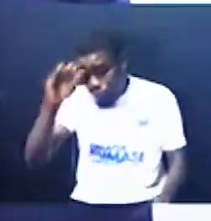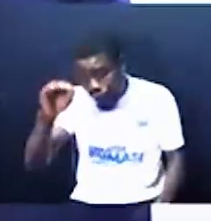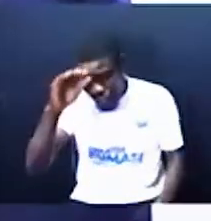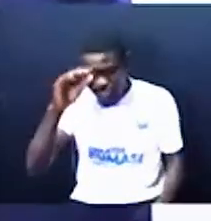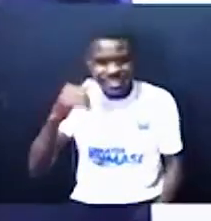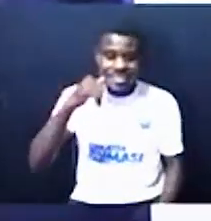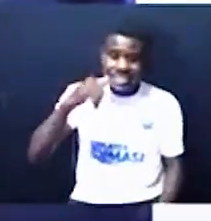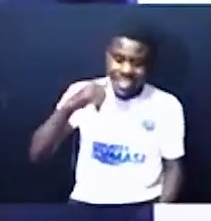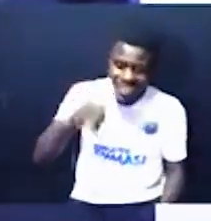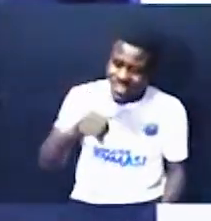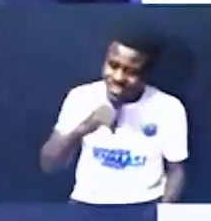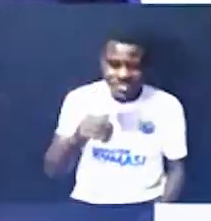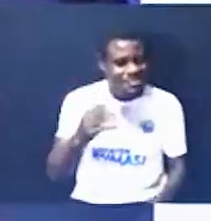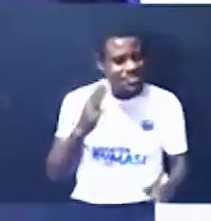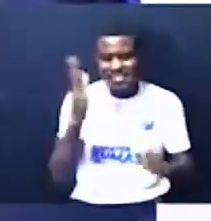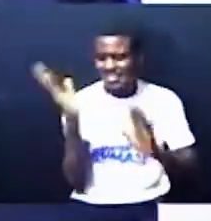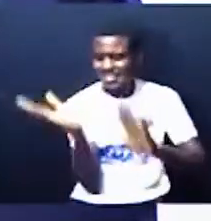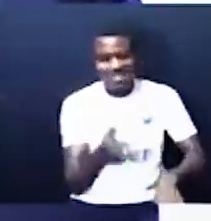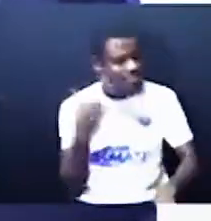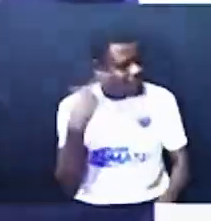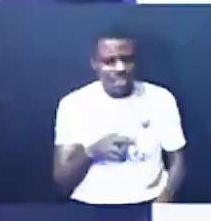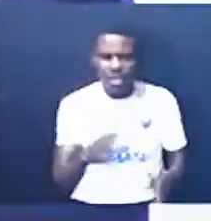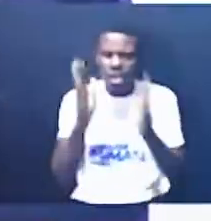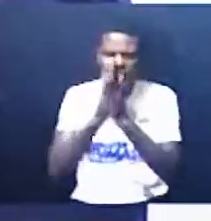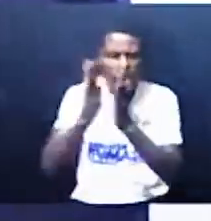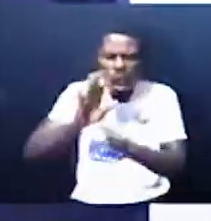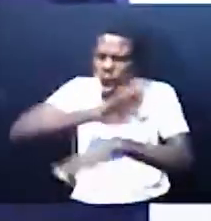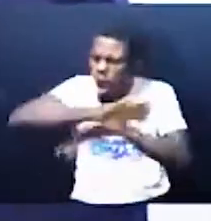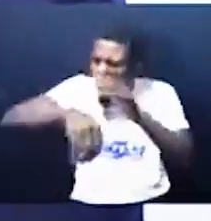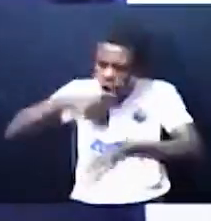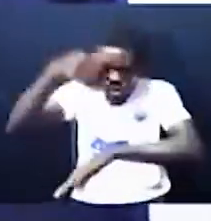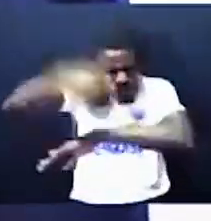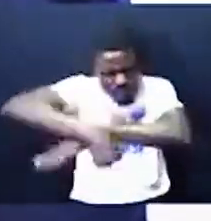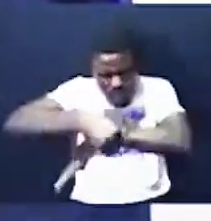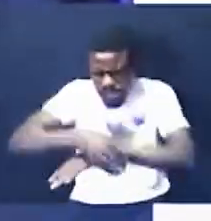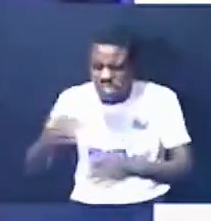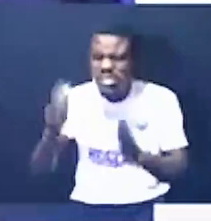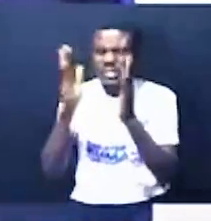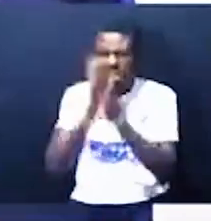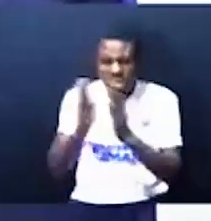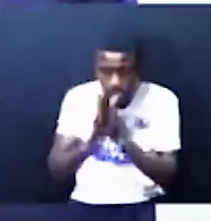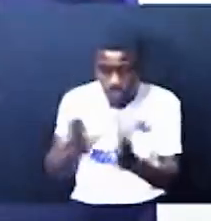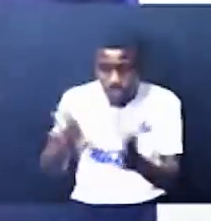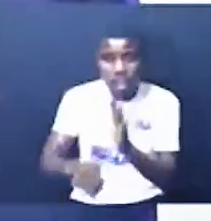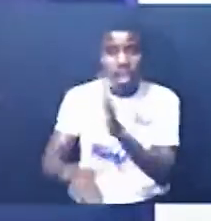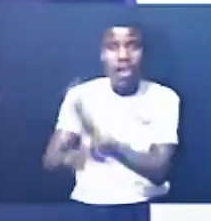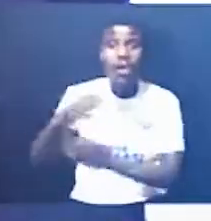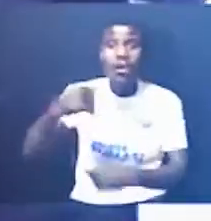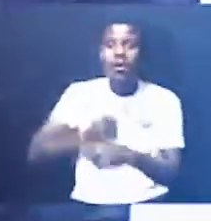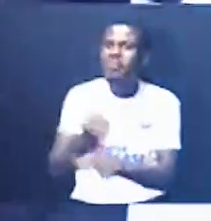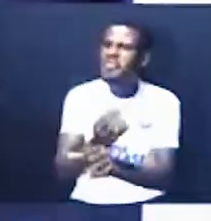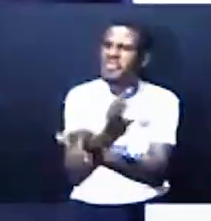not leave her alone. They prayed the whole night, and we prayed, and God delivered her